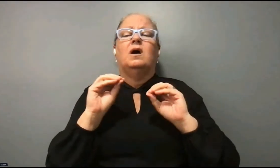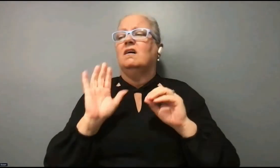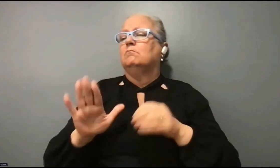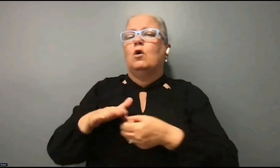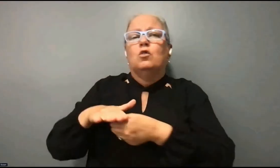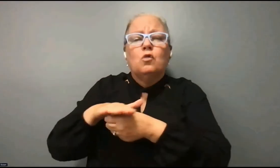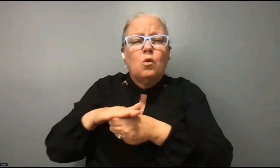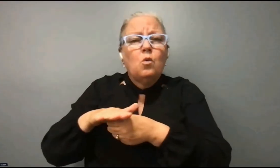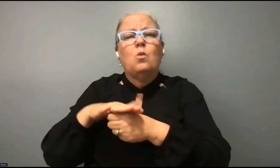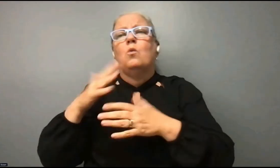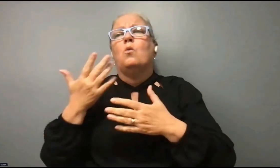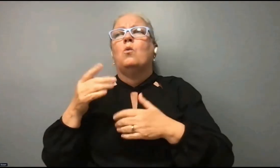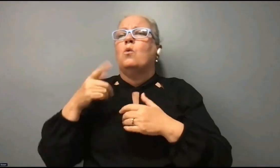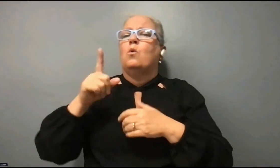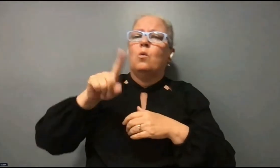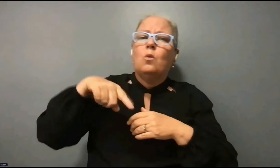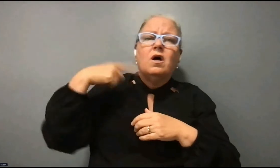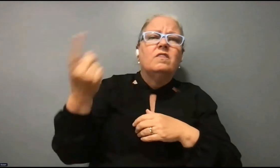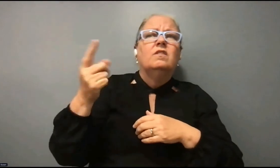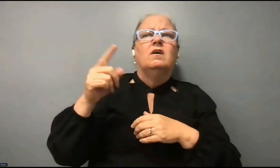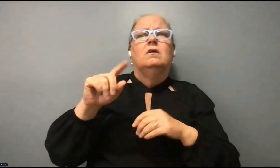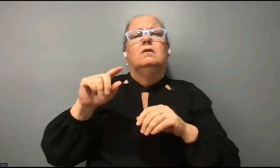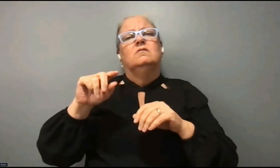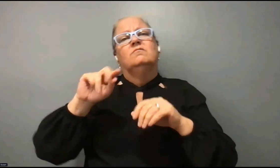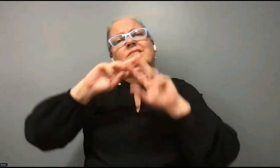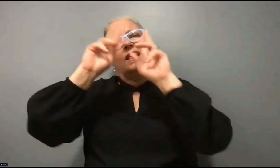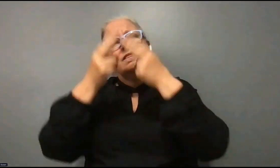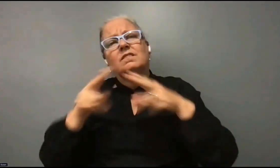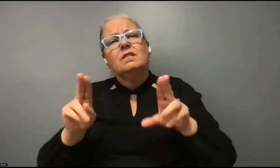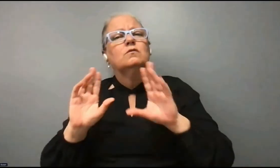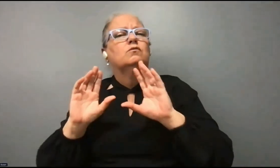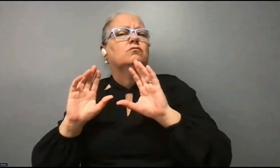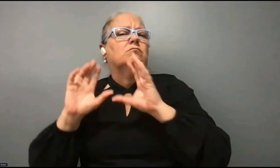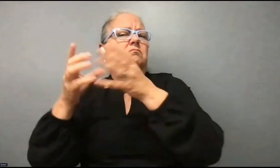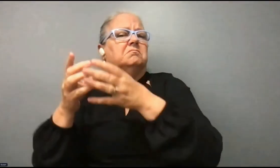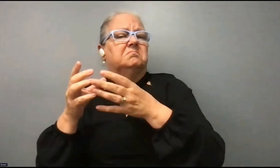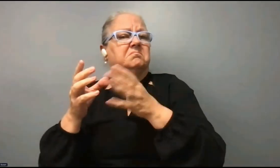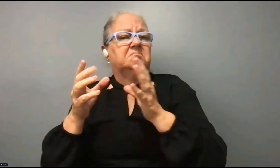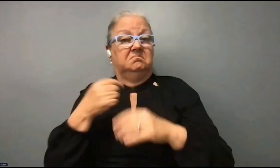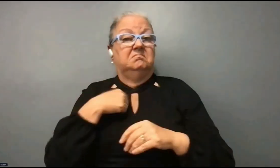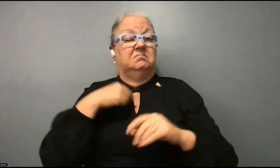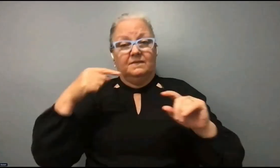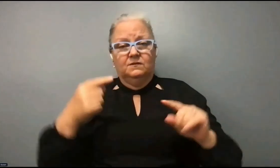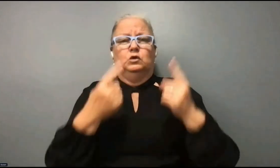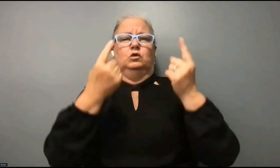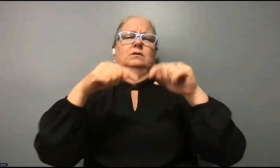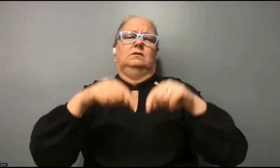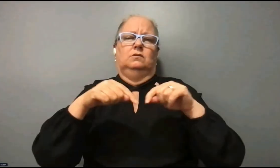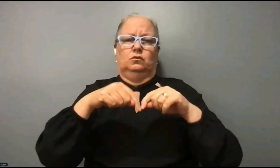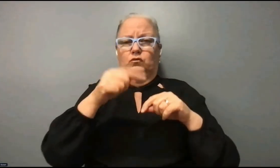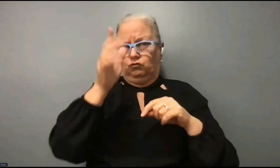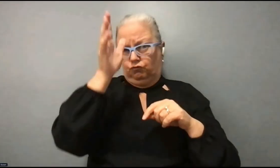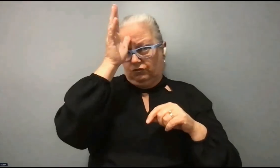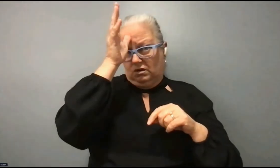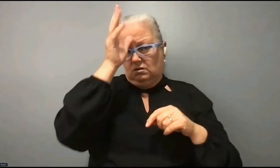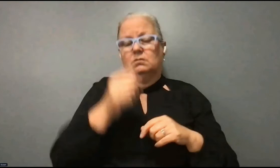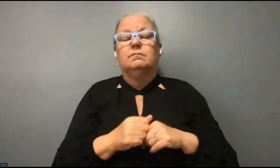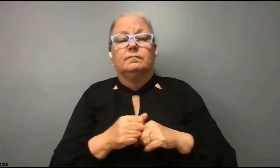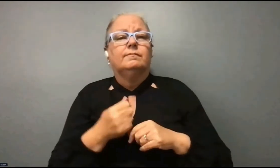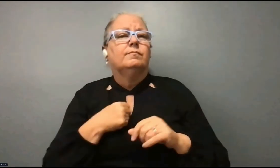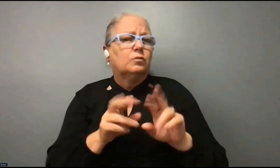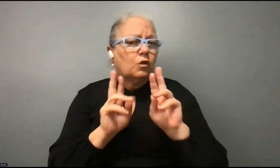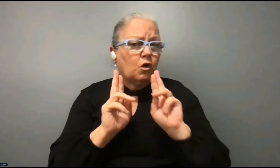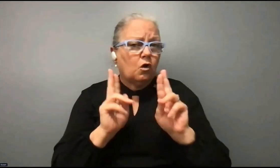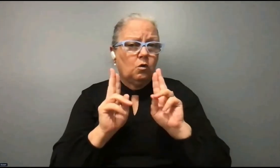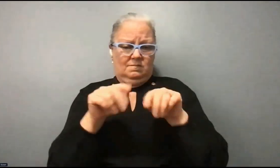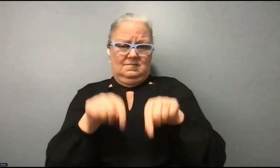international organization that are currently working in Iraq. So we are the first one, and we are hoping that the system is really